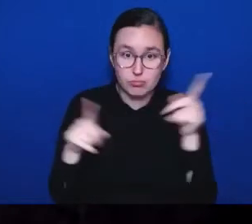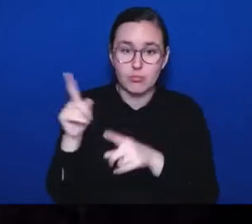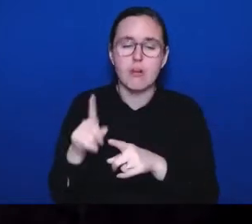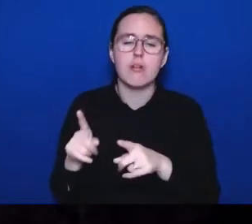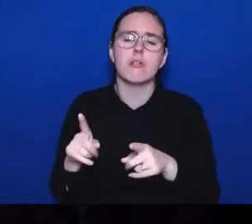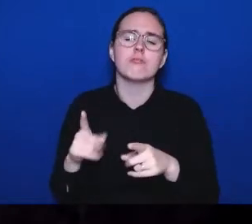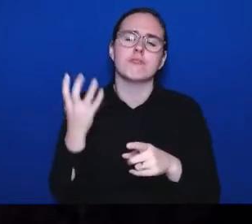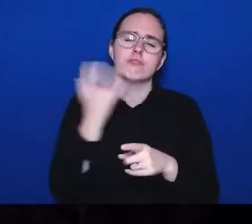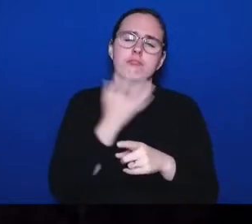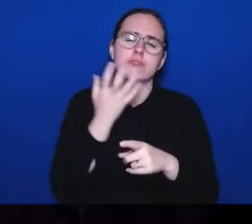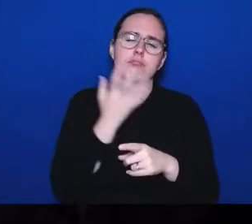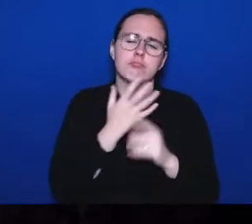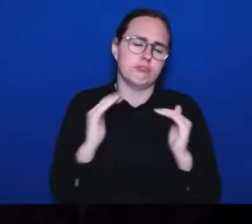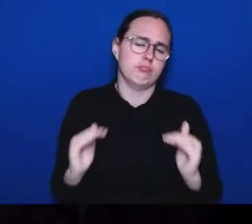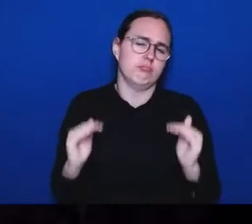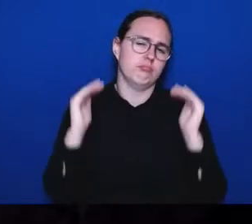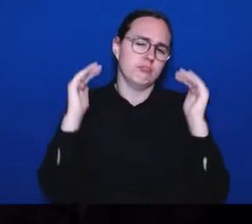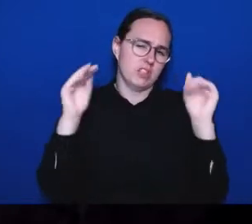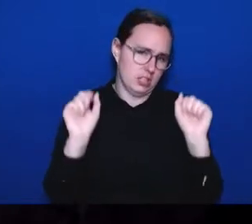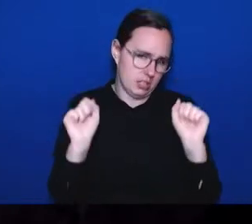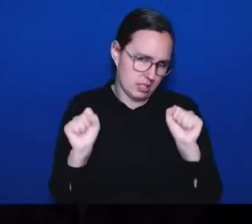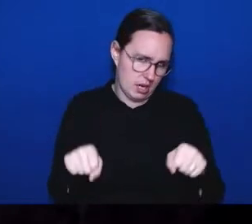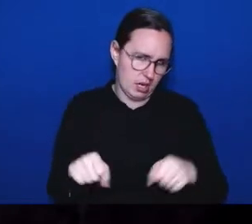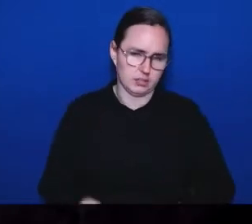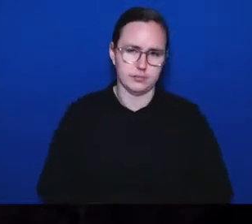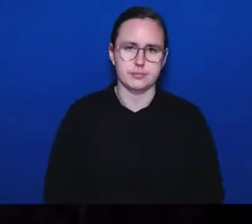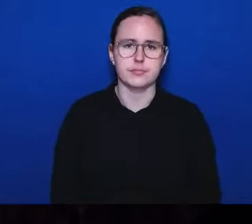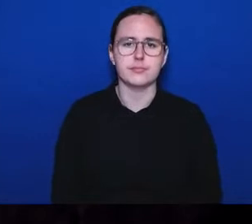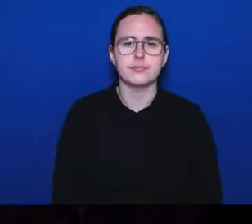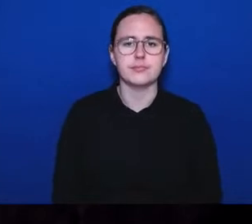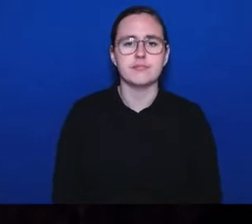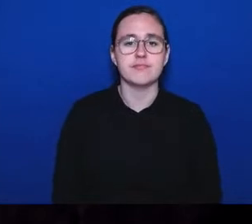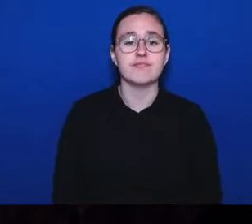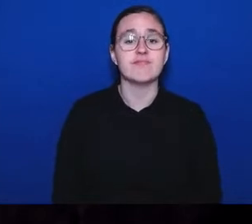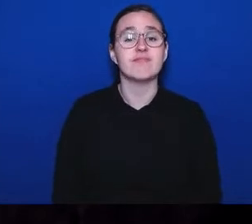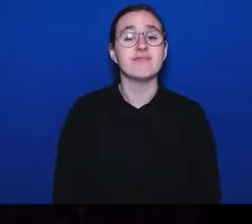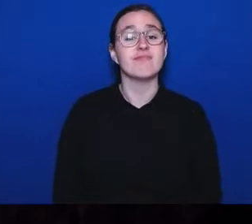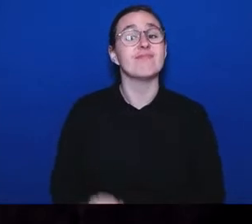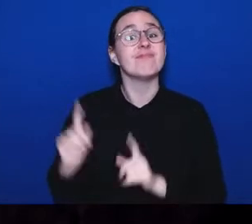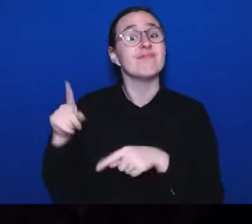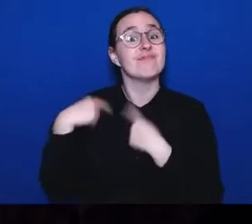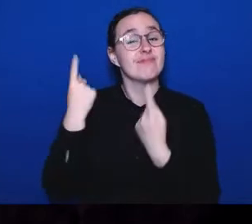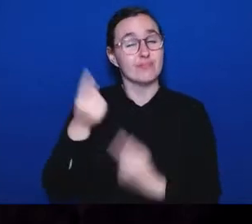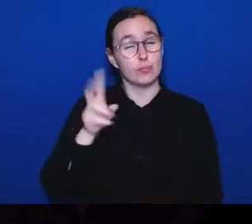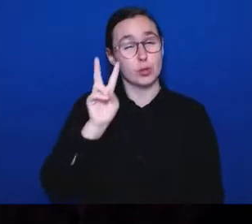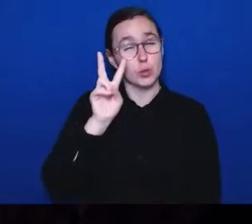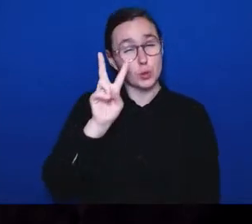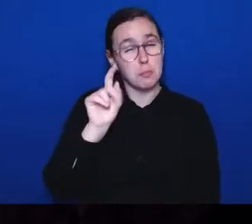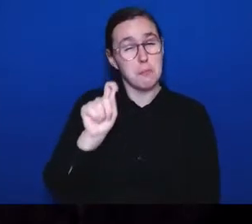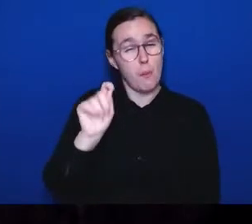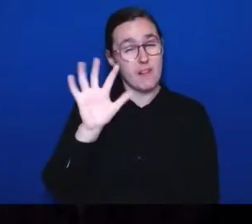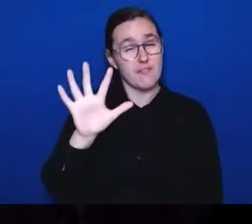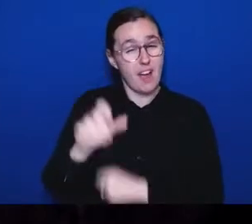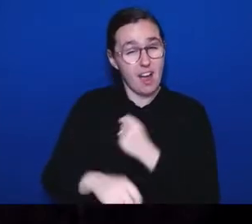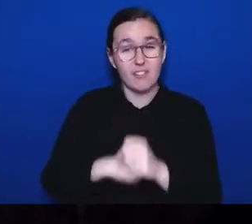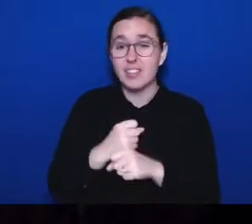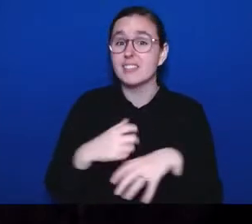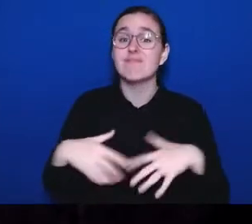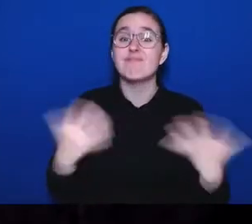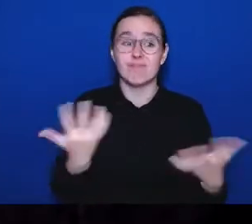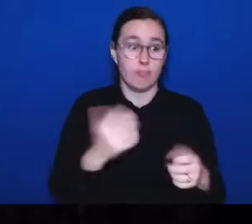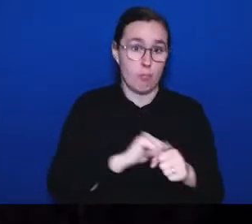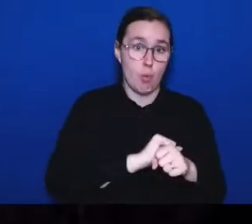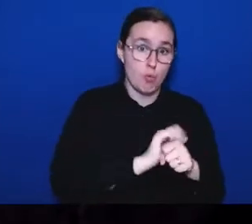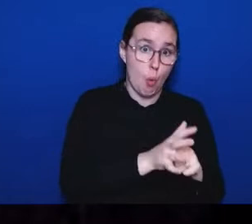last 2.5 years, we've been dealing with 2 public health emergencies, and it has had profound effects on everyone,